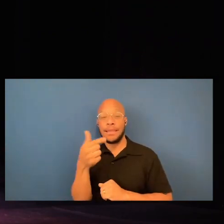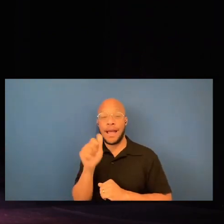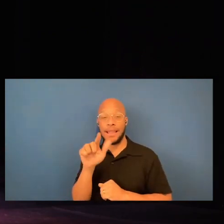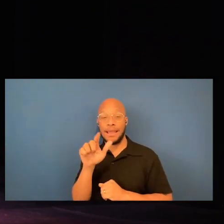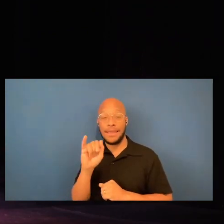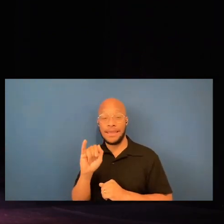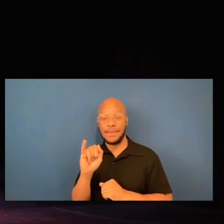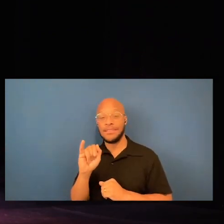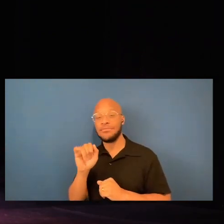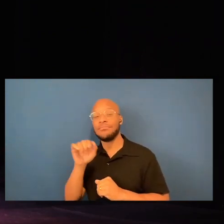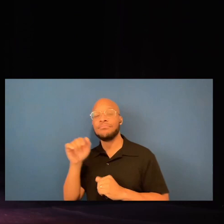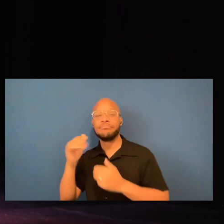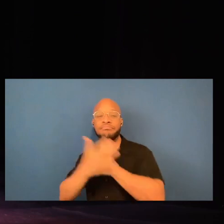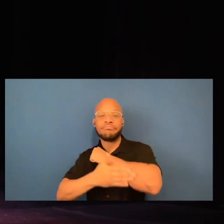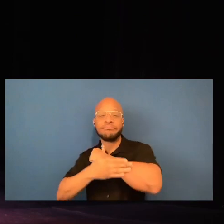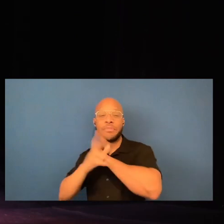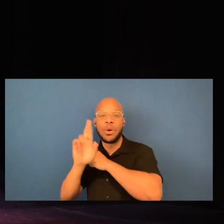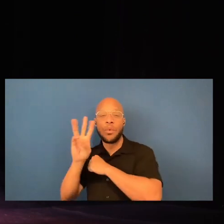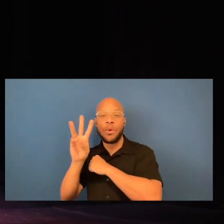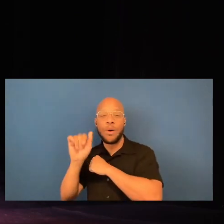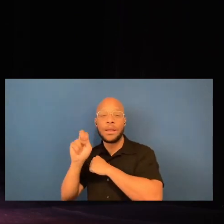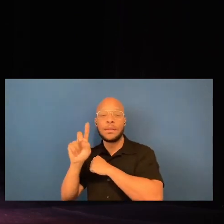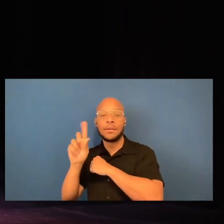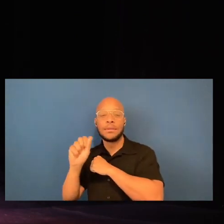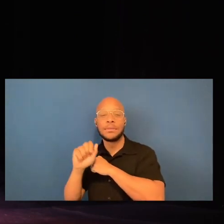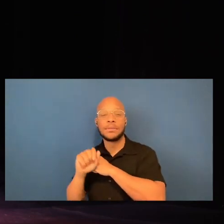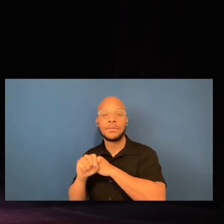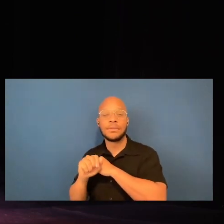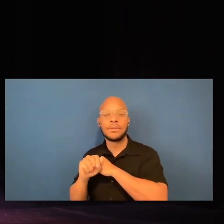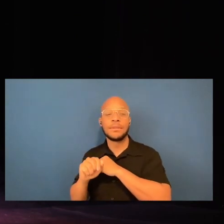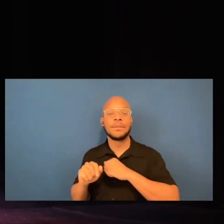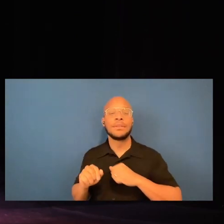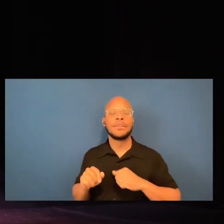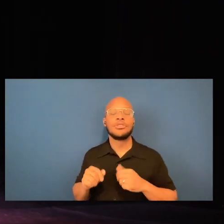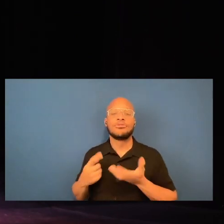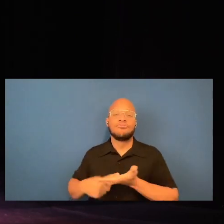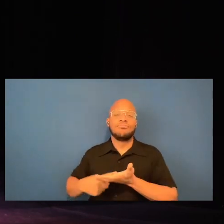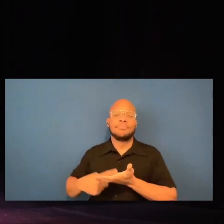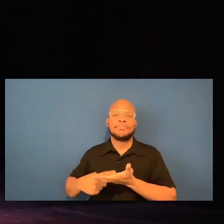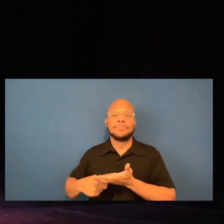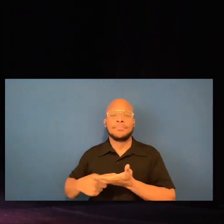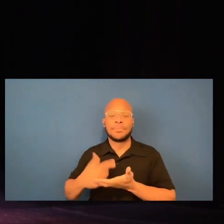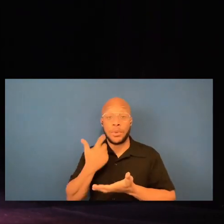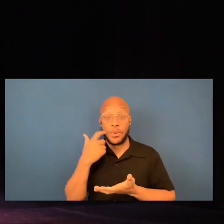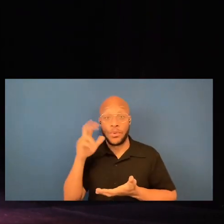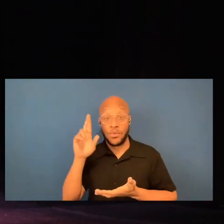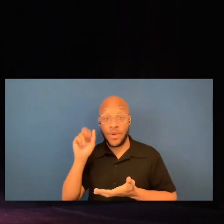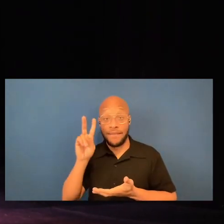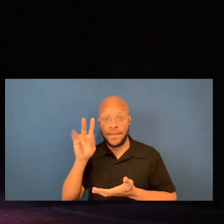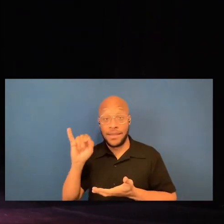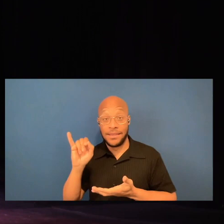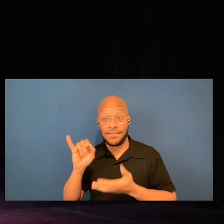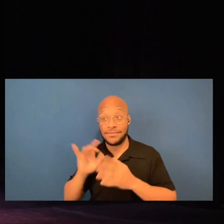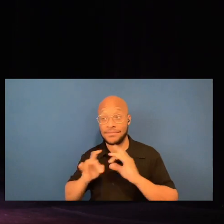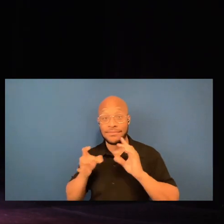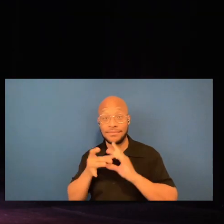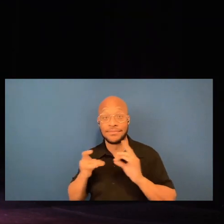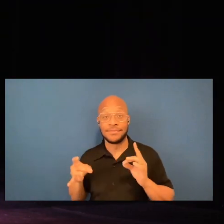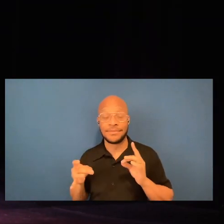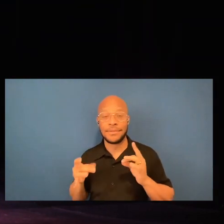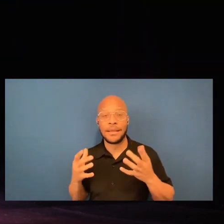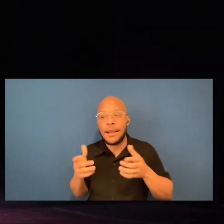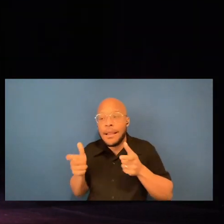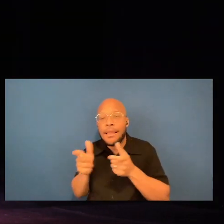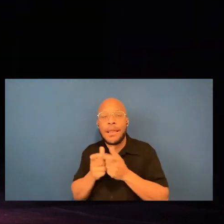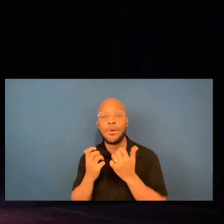Ravi, that nimble audience work at institutional scale, and, you know, what it felt like to fill an opera house with